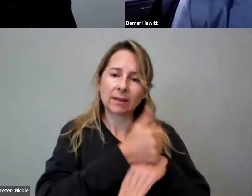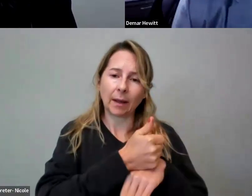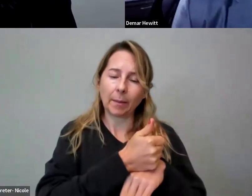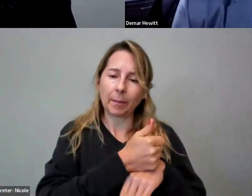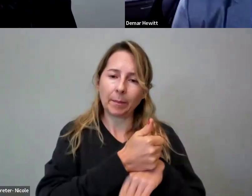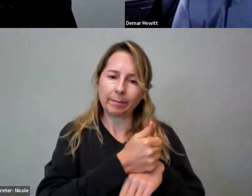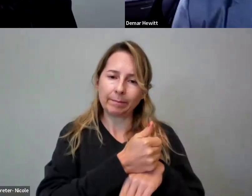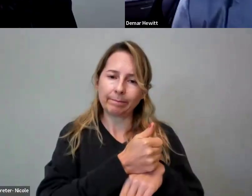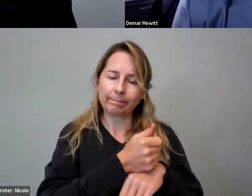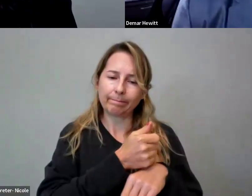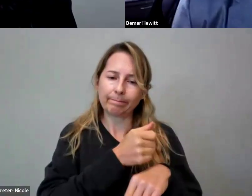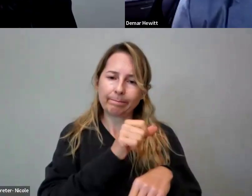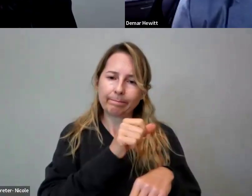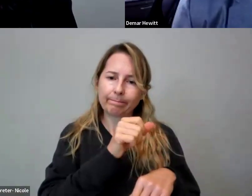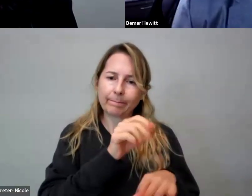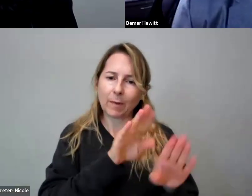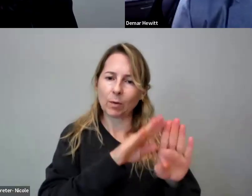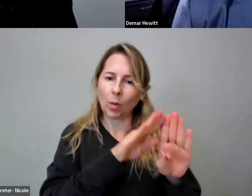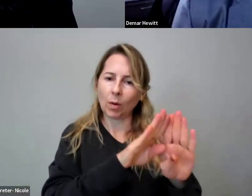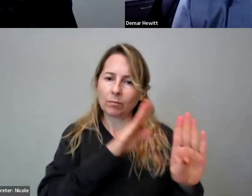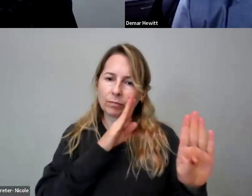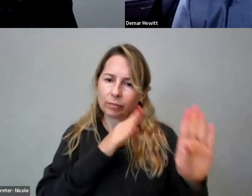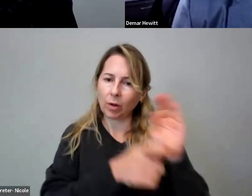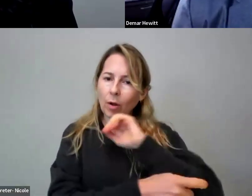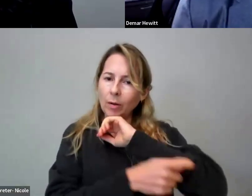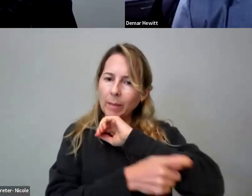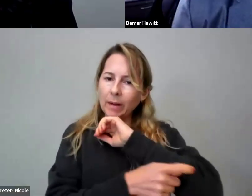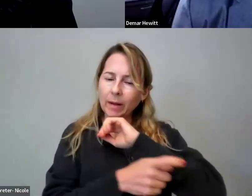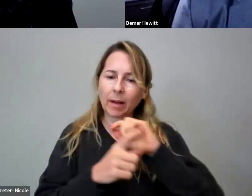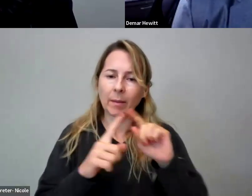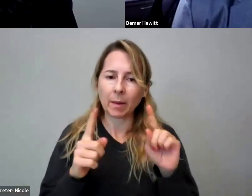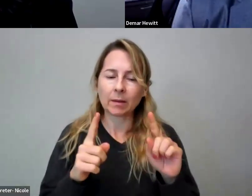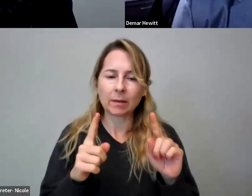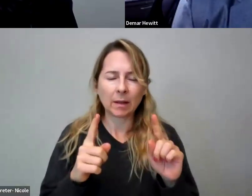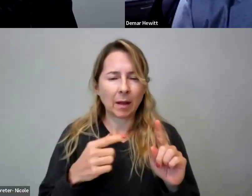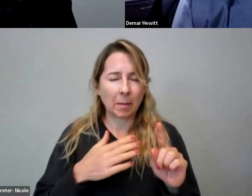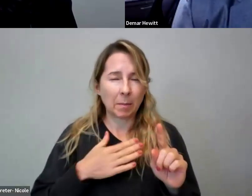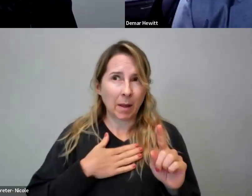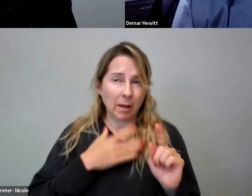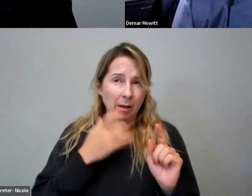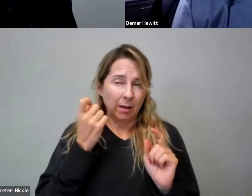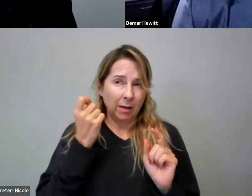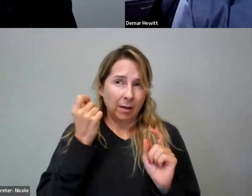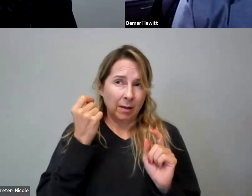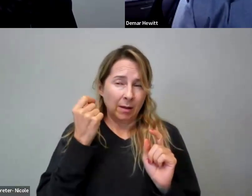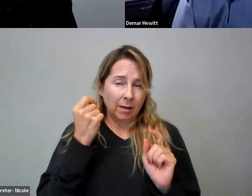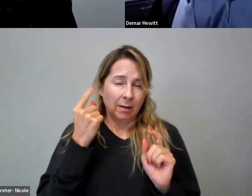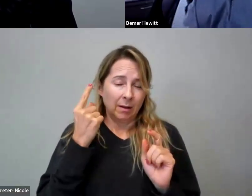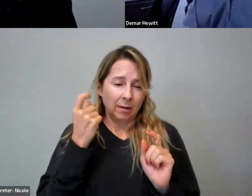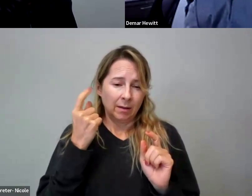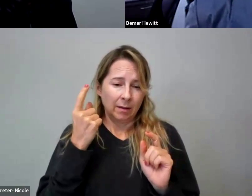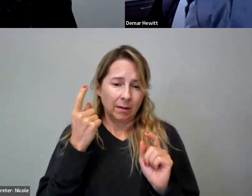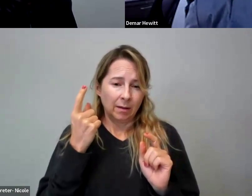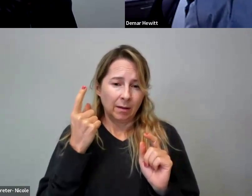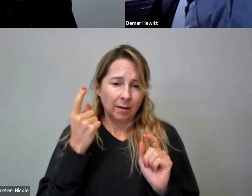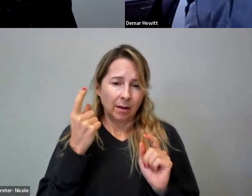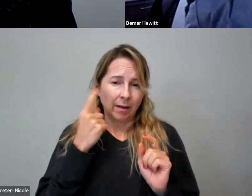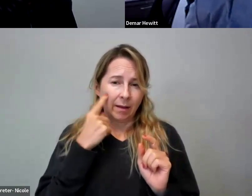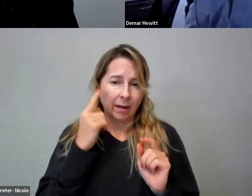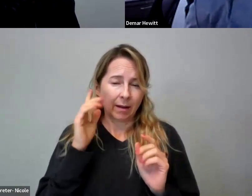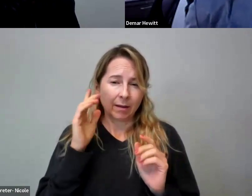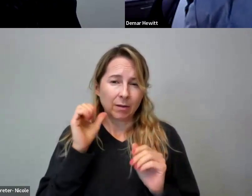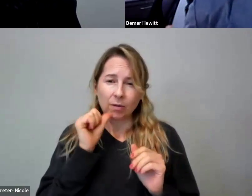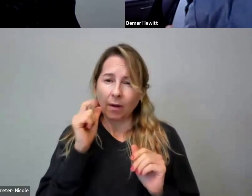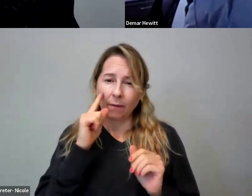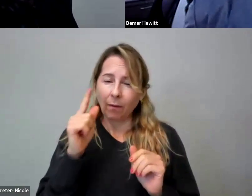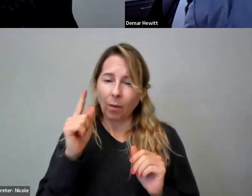place. But it is, if I understand it, impose less of a burden on a